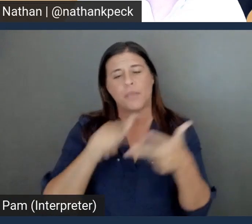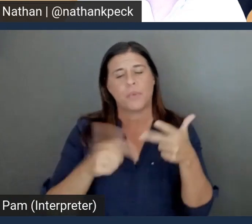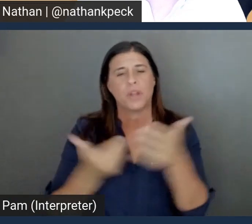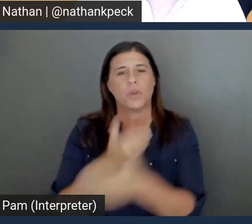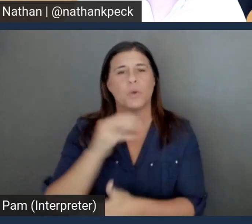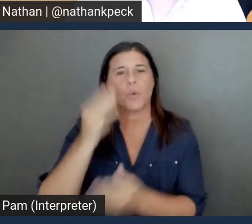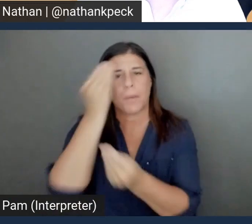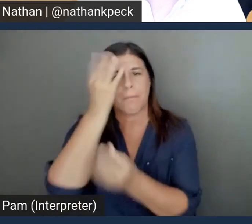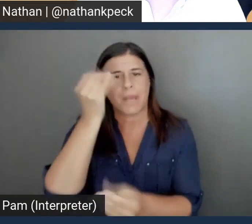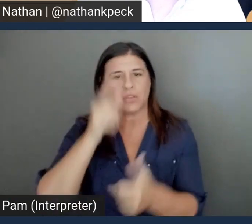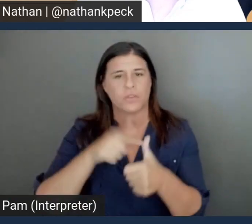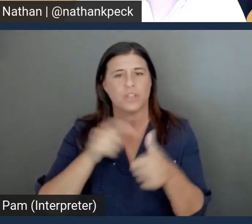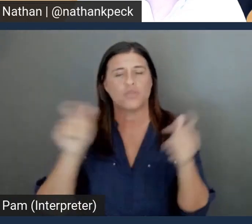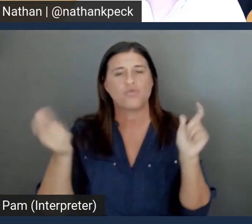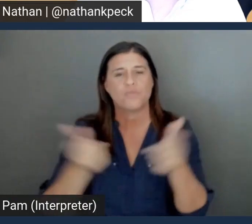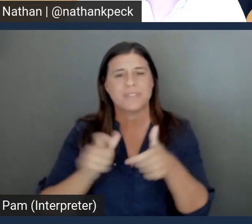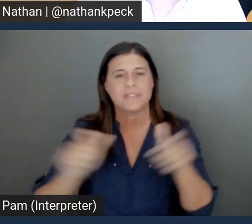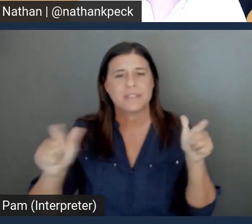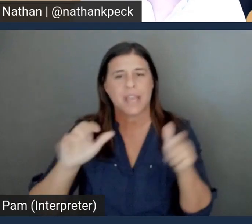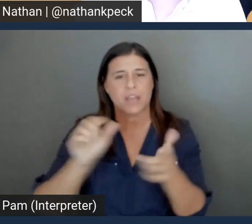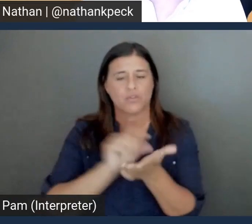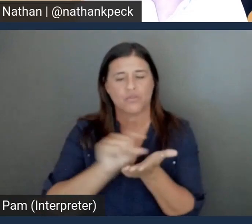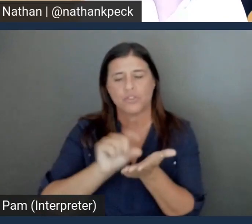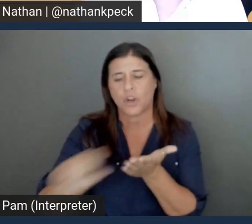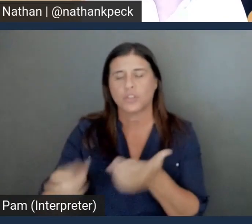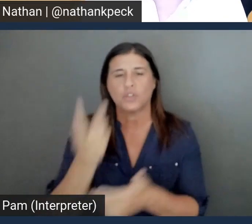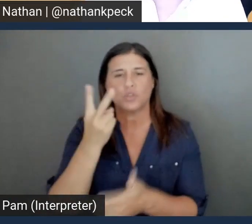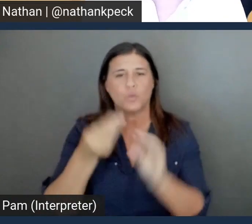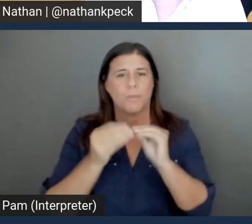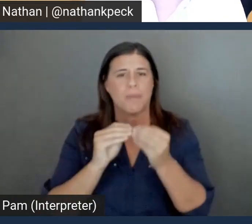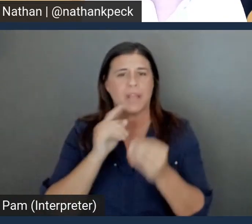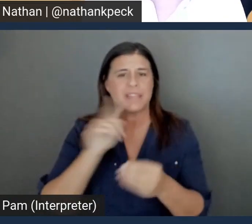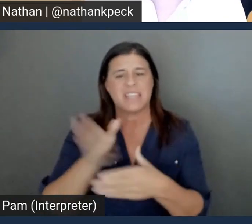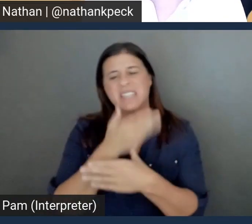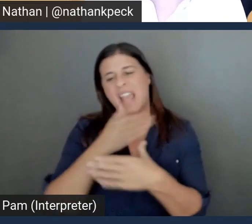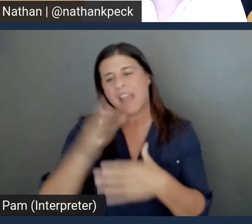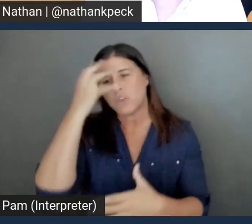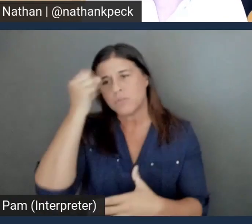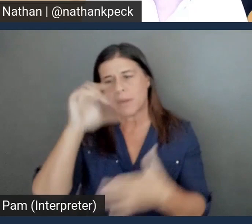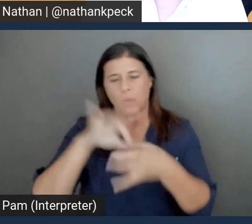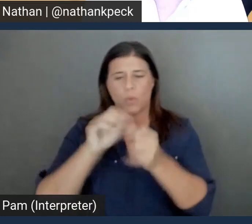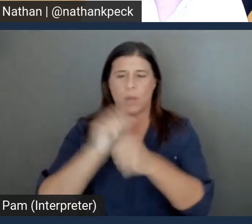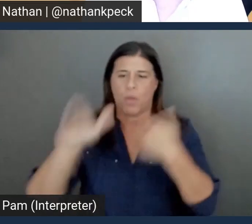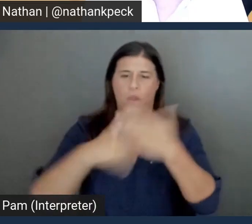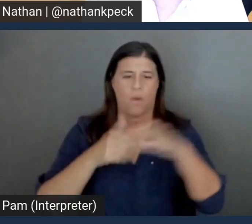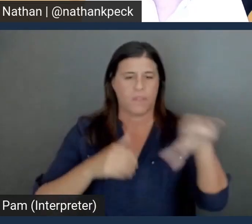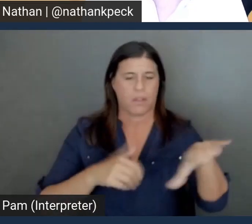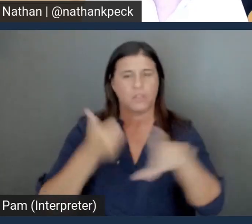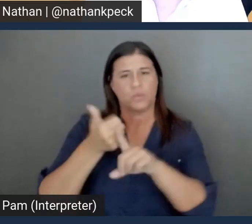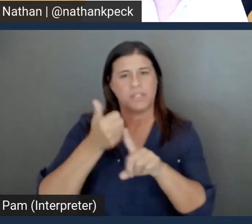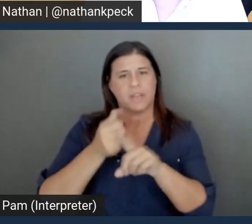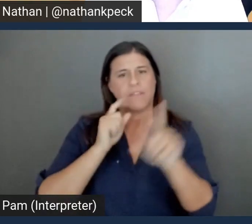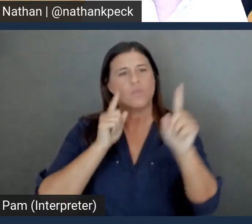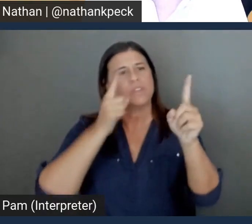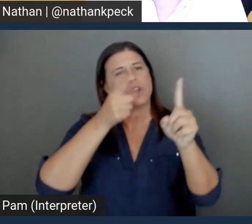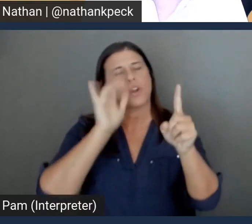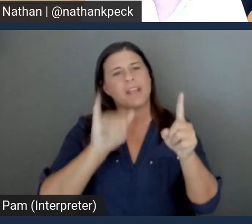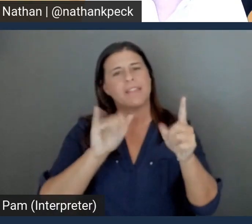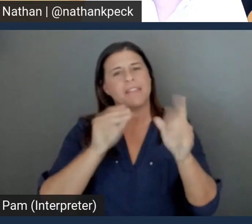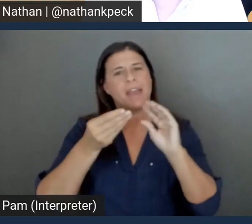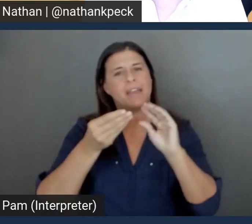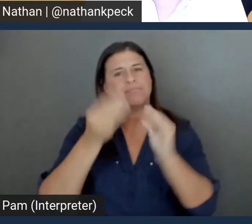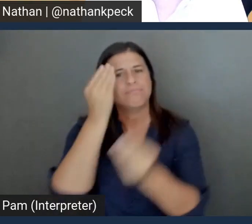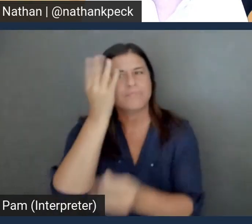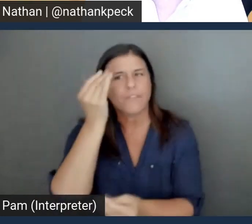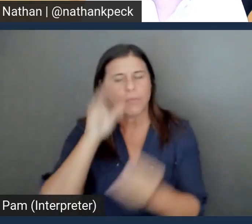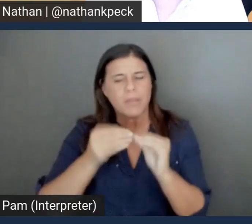To scale shards, there is two metrics. One is the average memory across all the cluster. So we can target that metric and say, okay, if